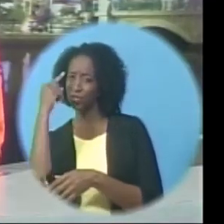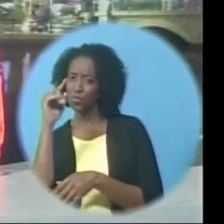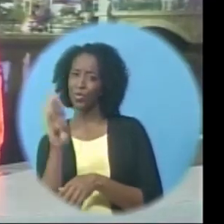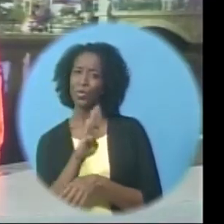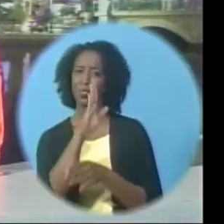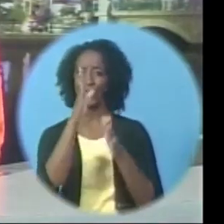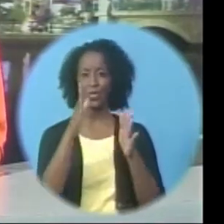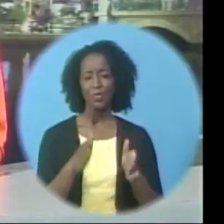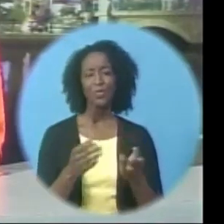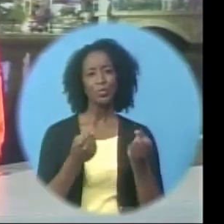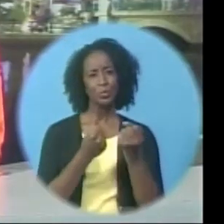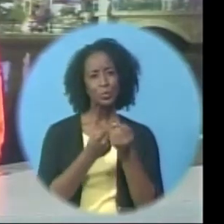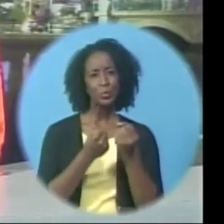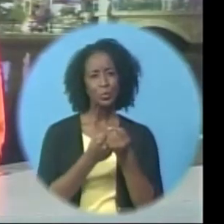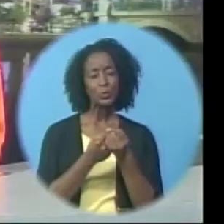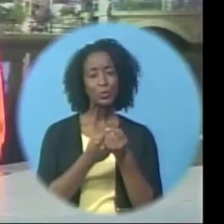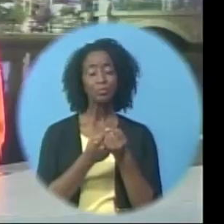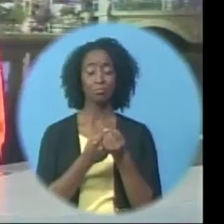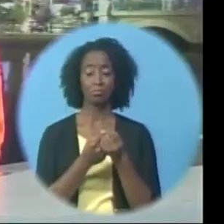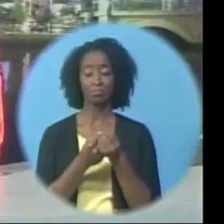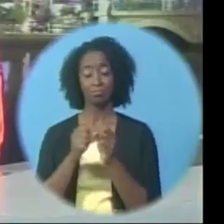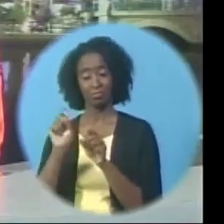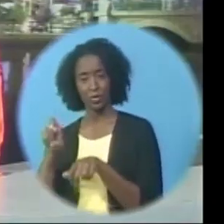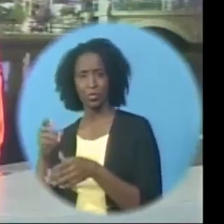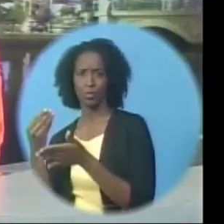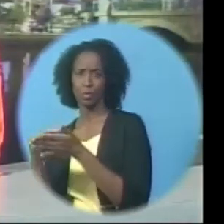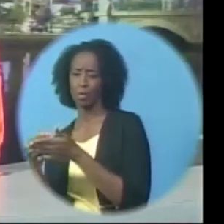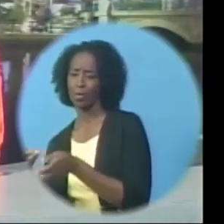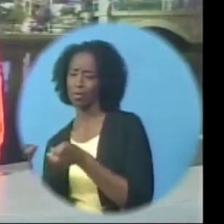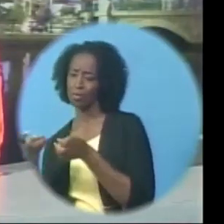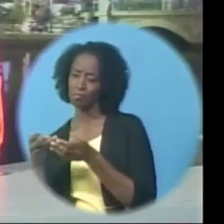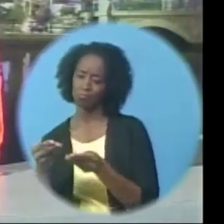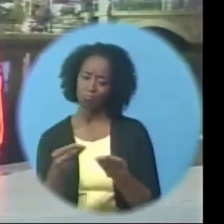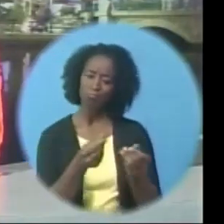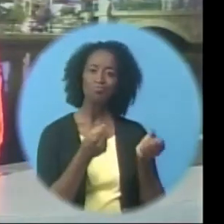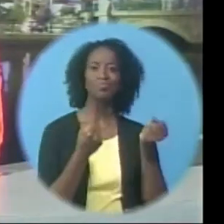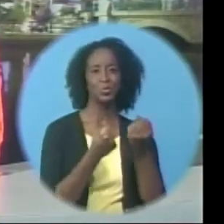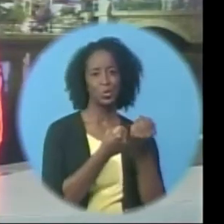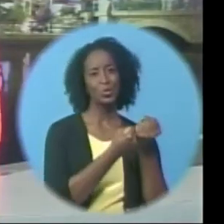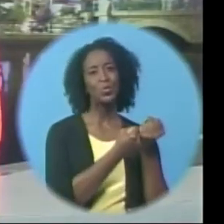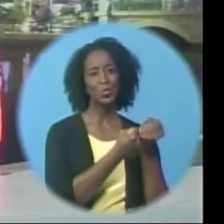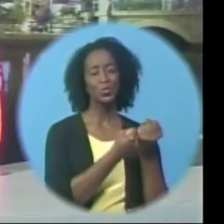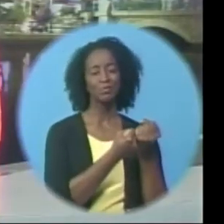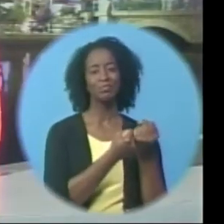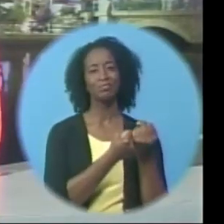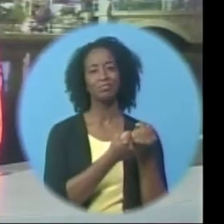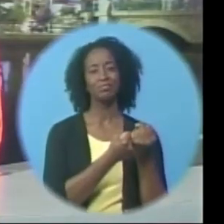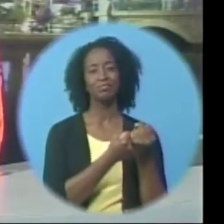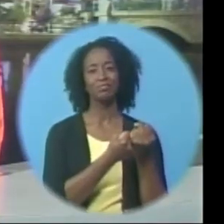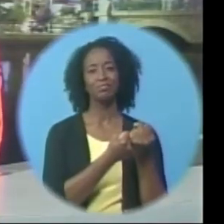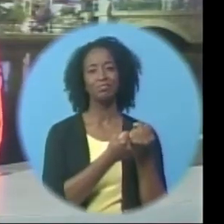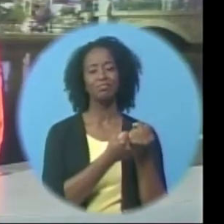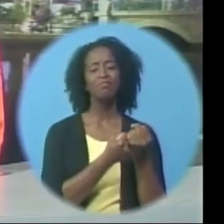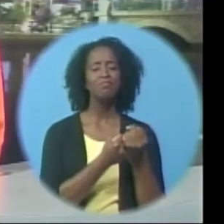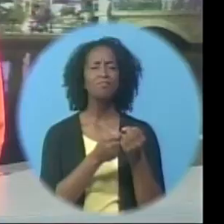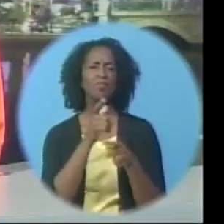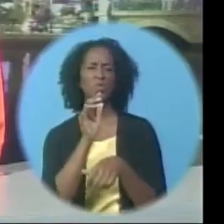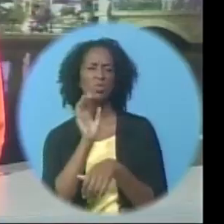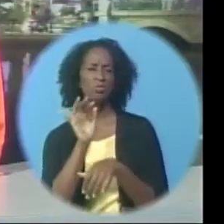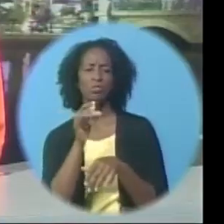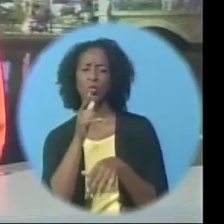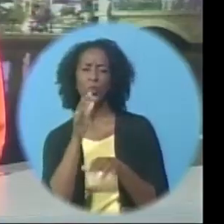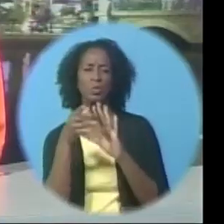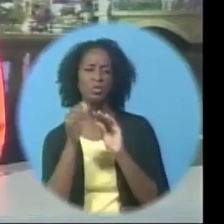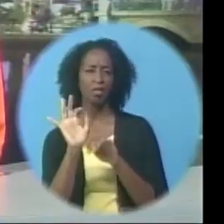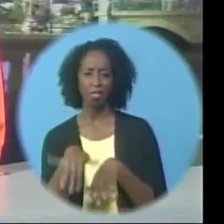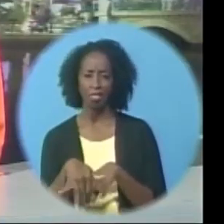to Barbadians, and there is no better way to invest its funds than in the development of the island's people. This is the view of Prime